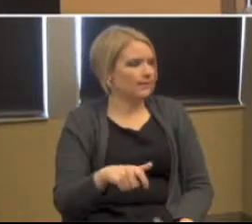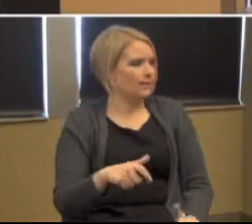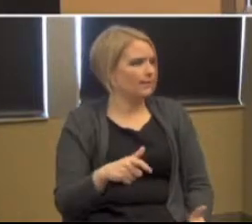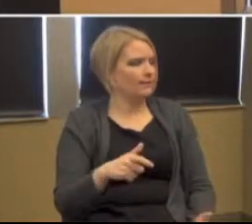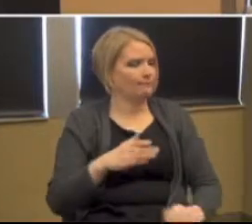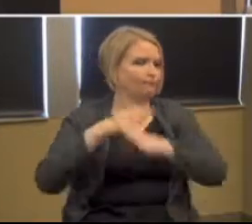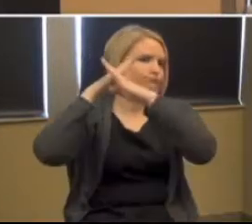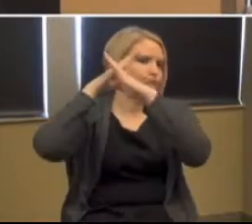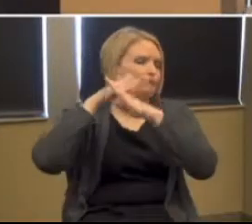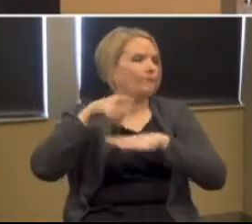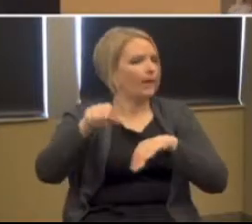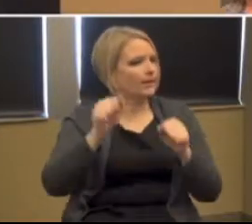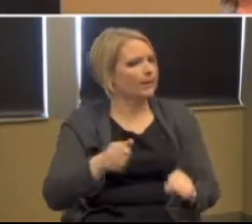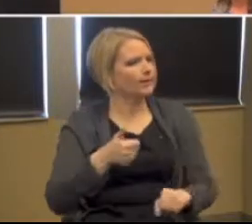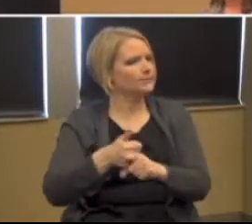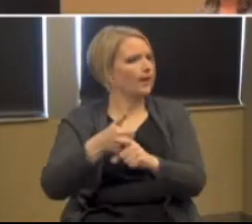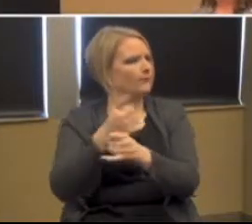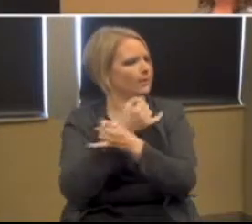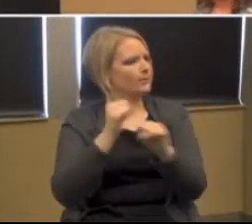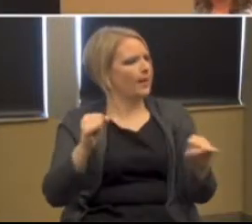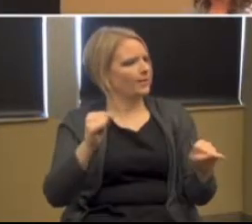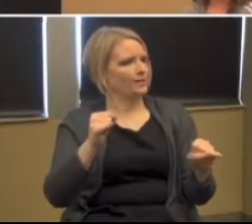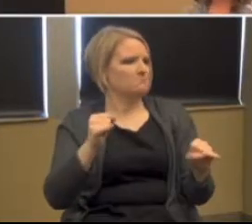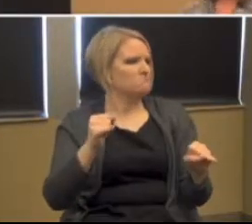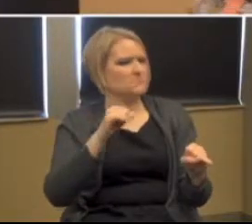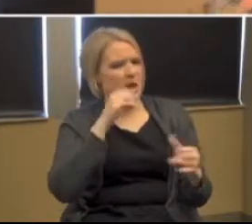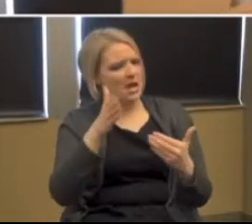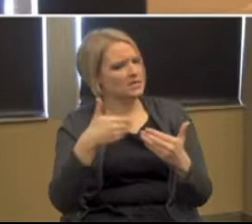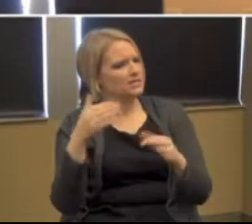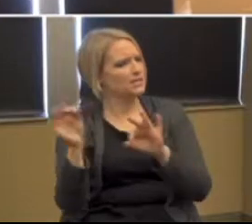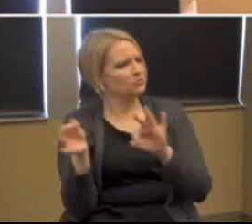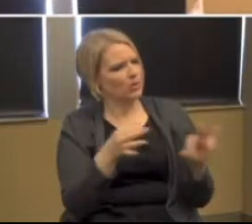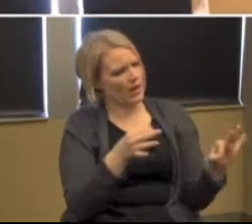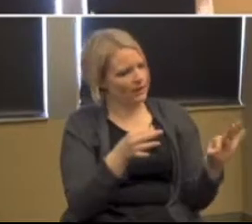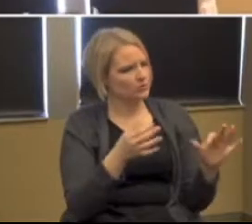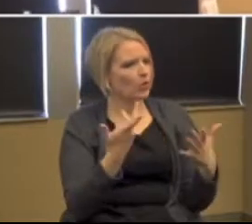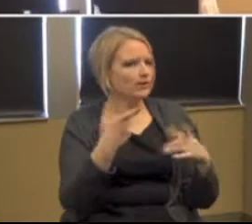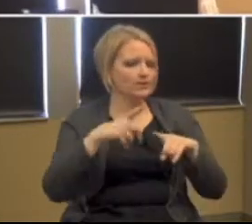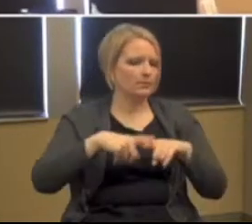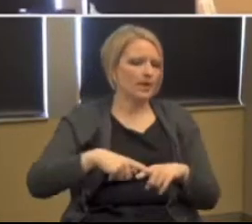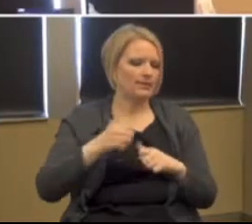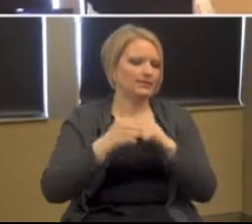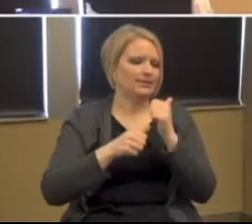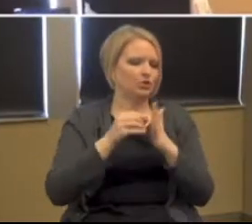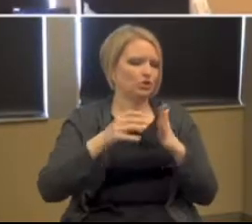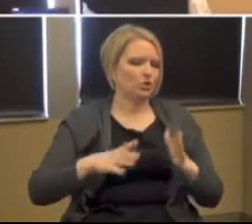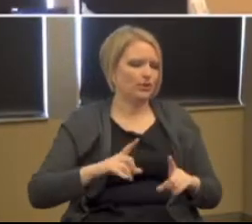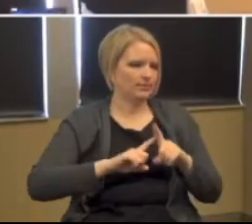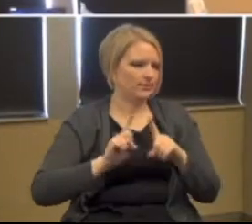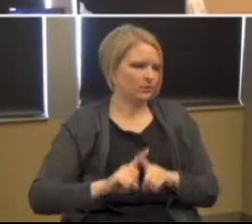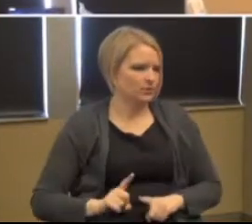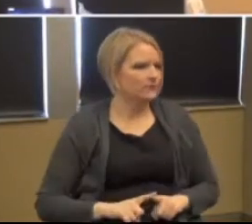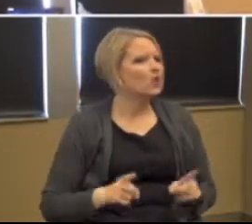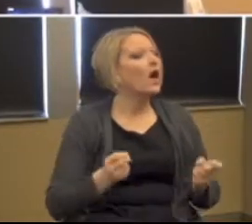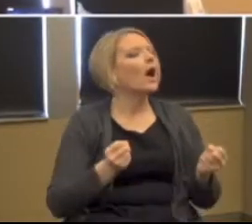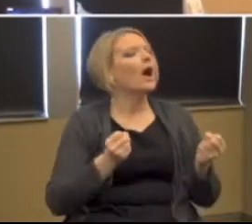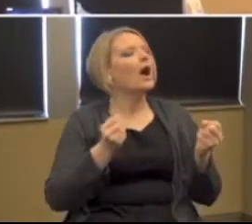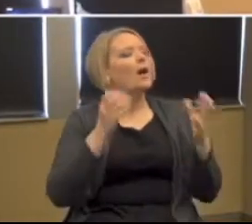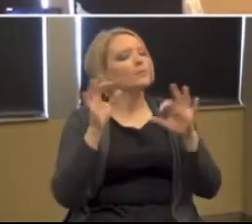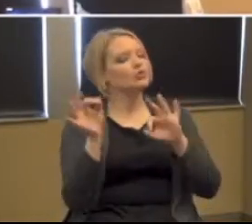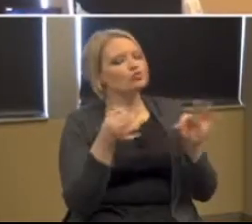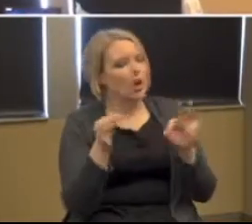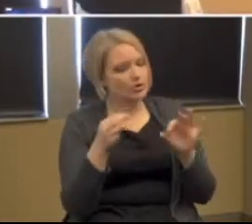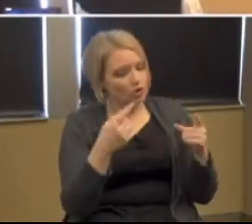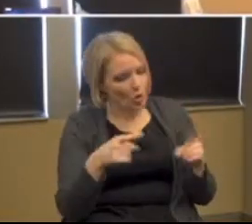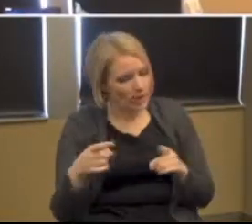of distraction, so they could do their work, independent work, at a desk. So it really depends on your student and how much distraction it